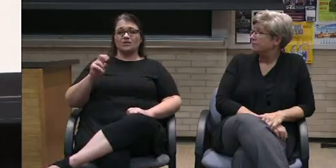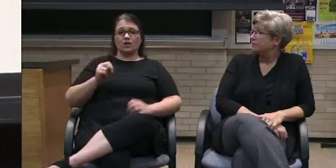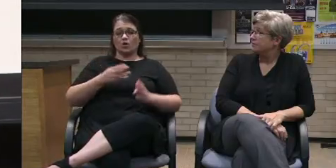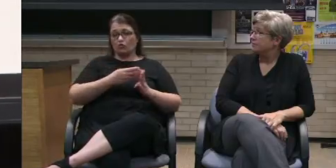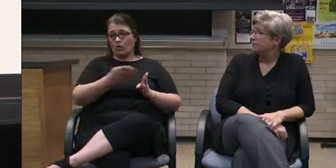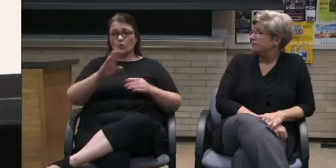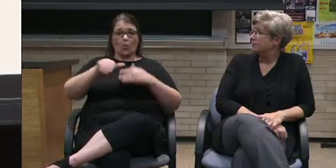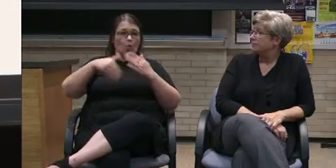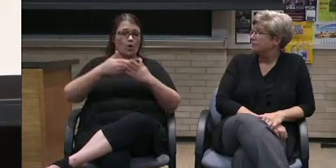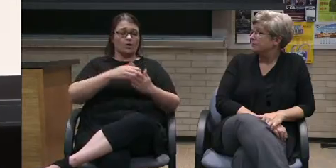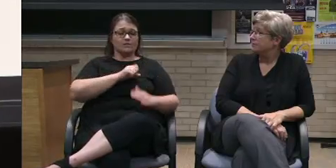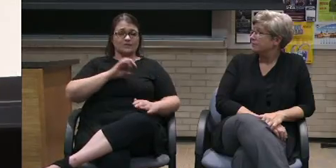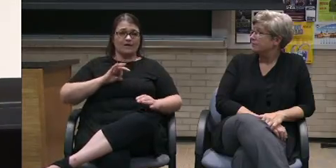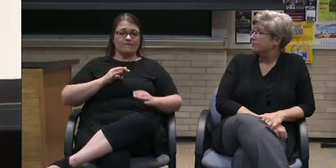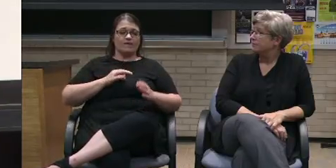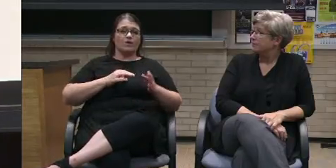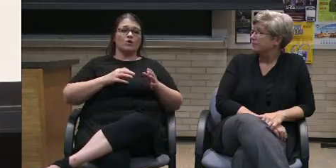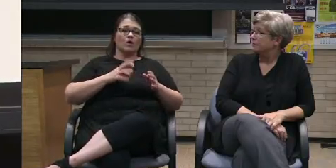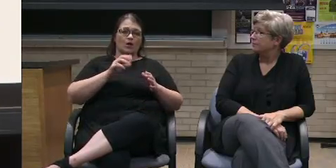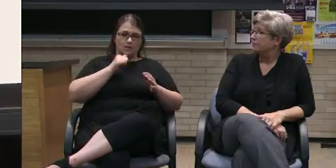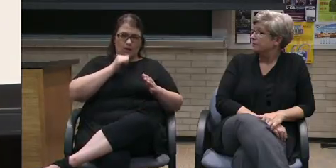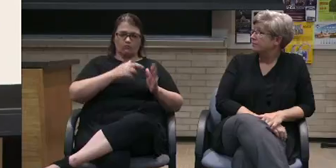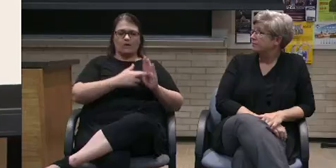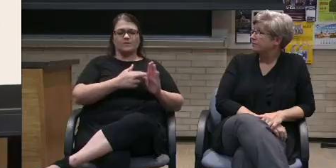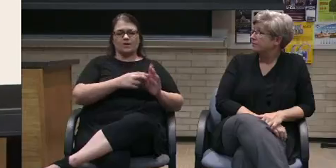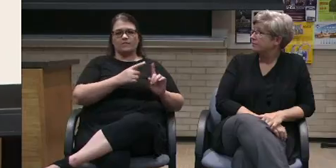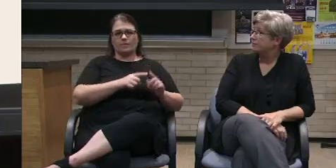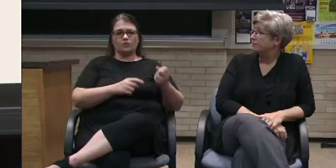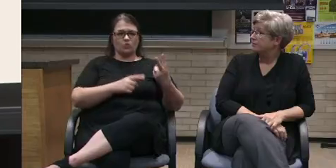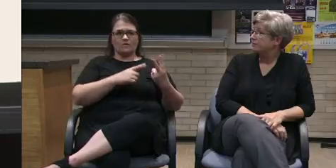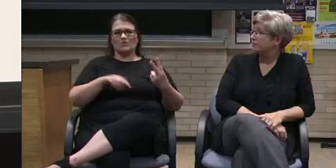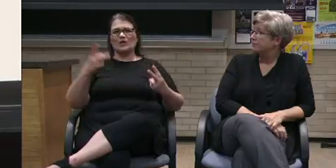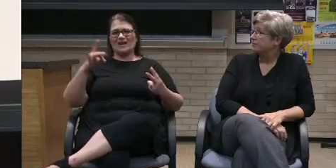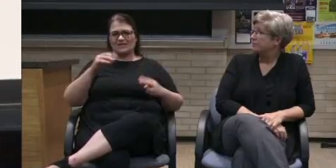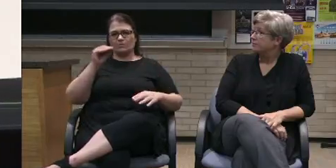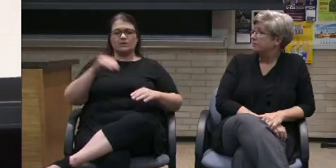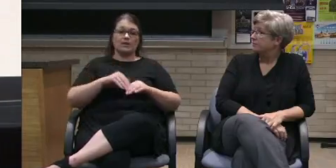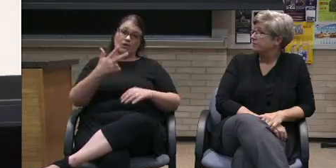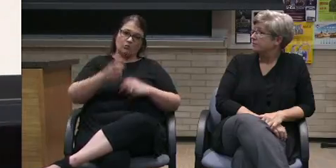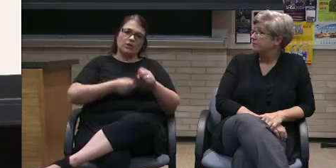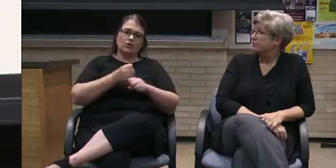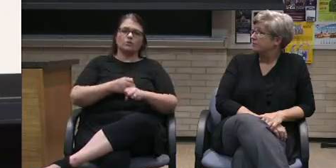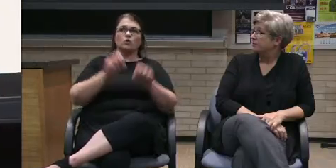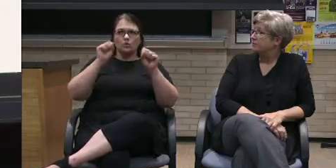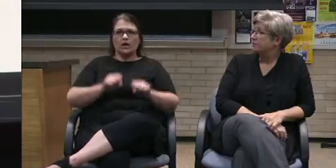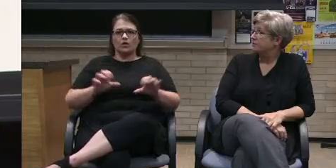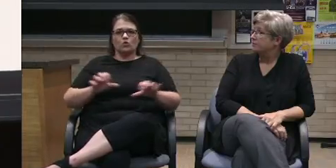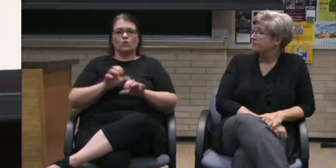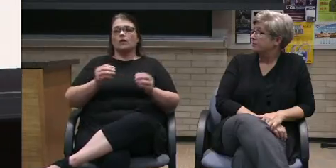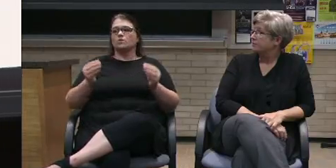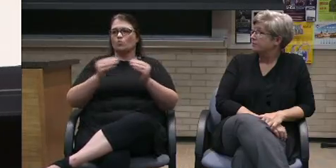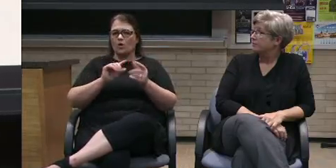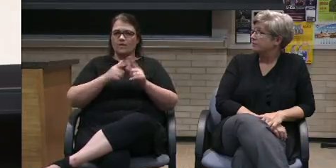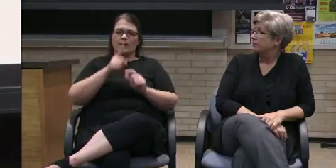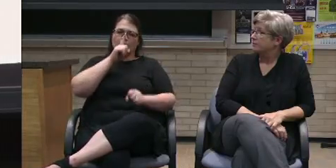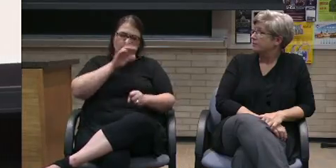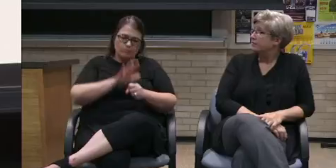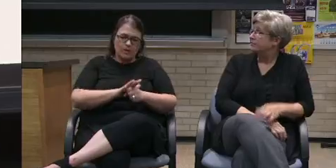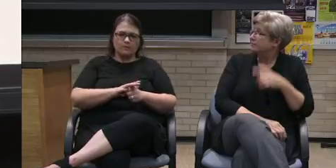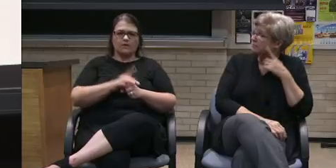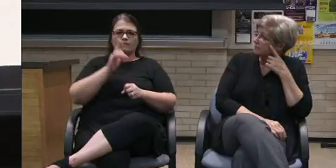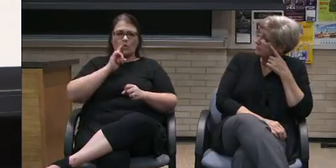I've moved underrepresented minority faculty from 12% to 18% in 3 years. It can be done. It takes more than a commitment to diversity. It